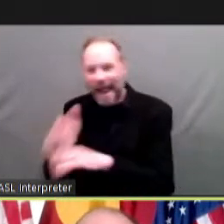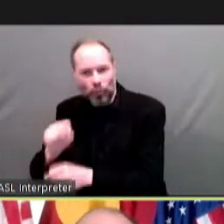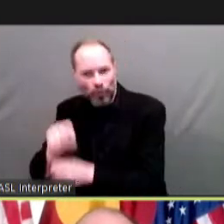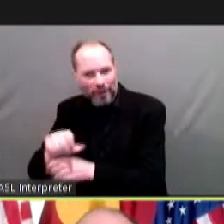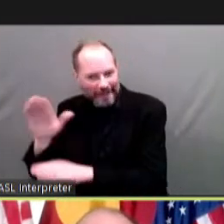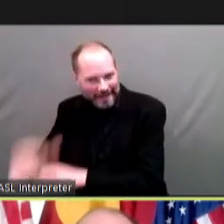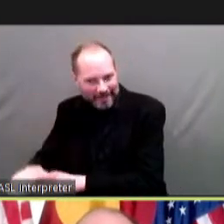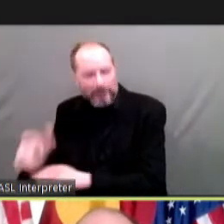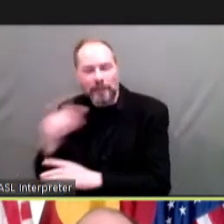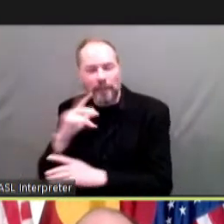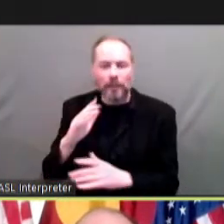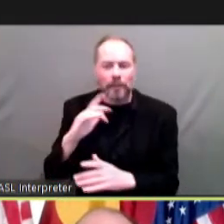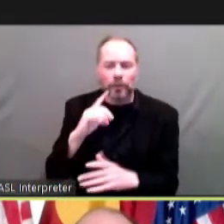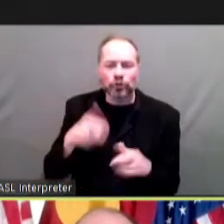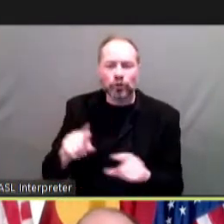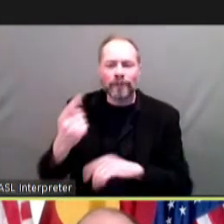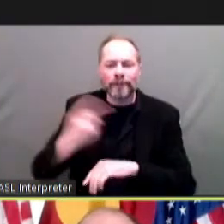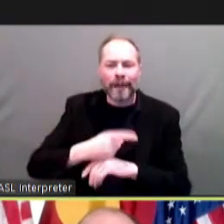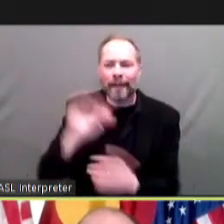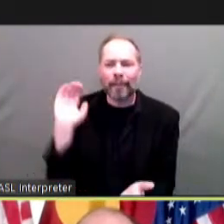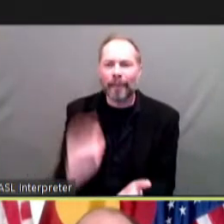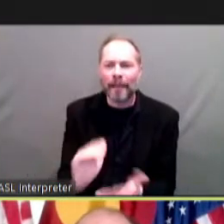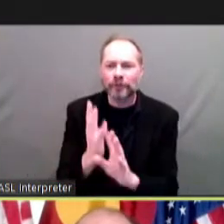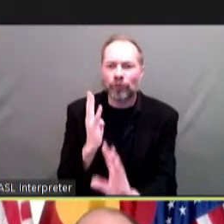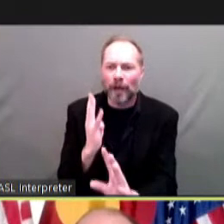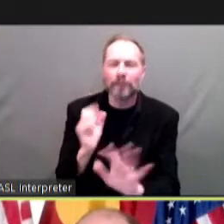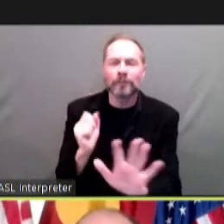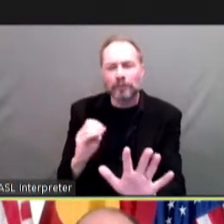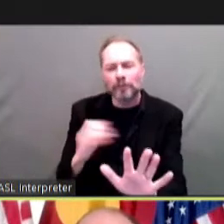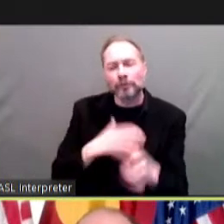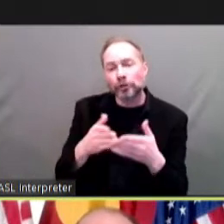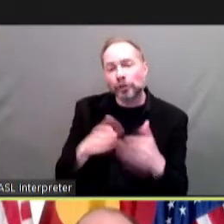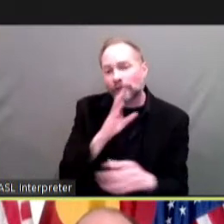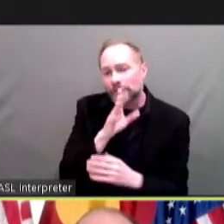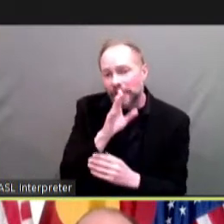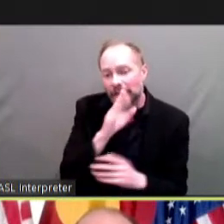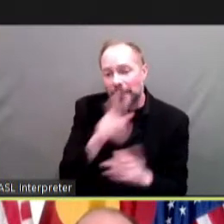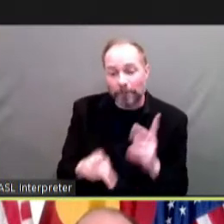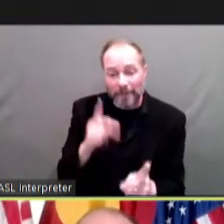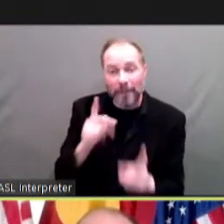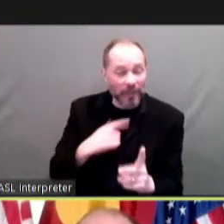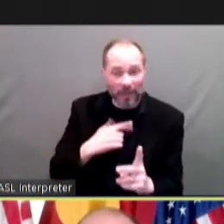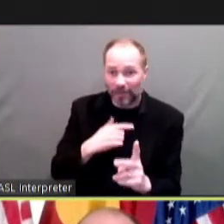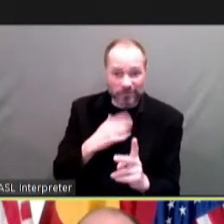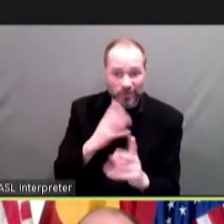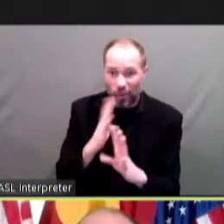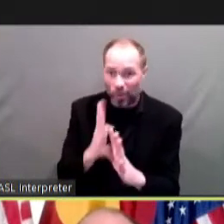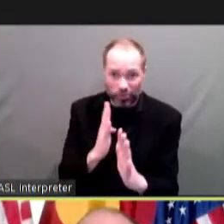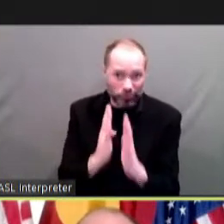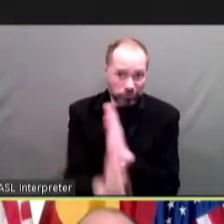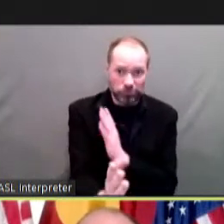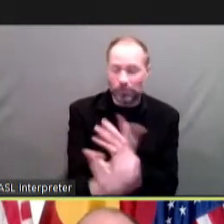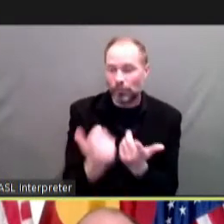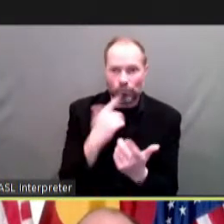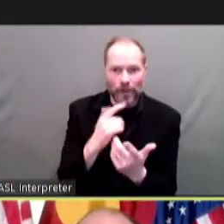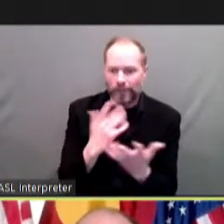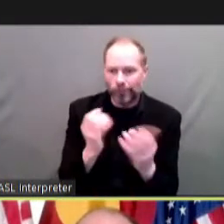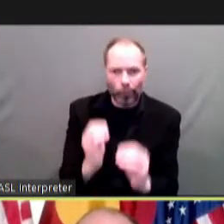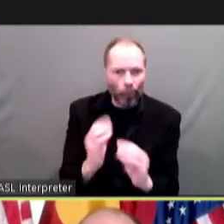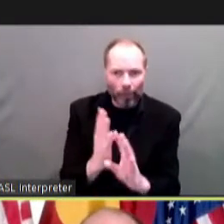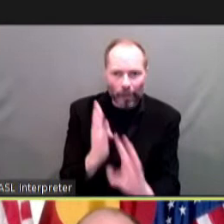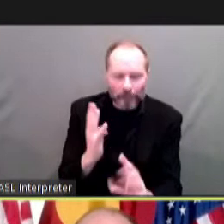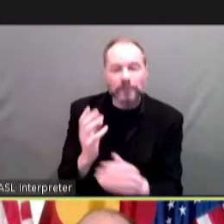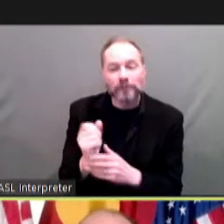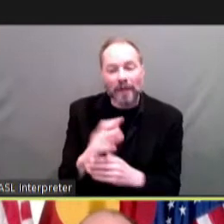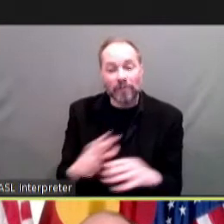less crowded during the day. But generally speaking, the people are flowing right through most of the day, no lines. We have a lot